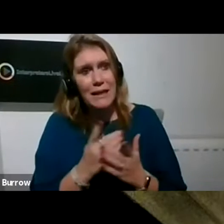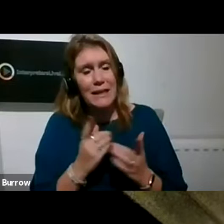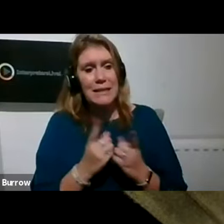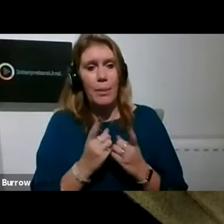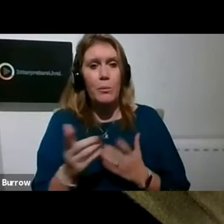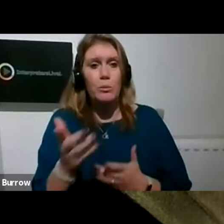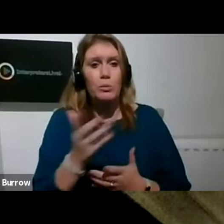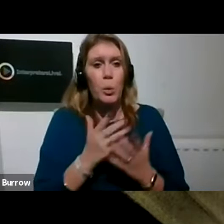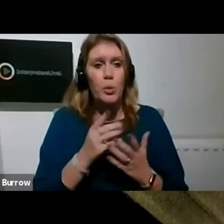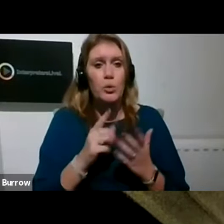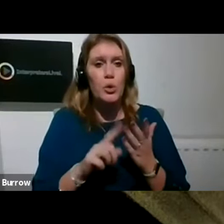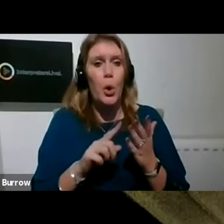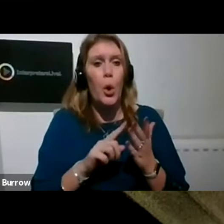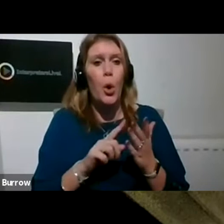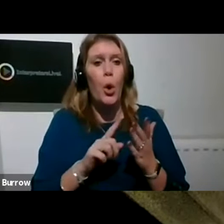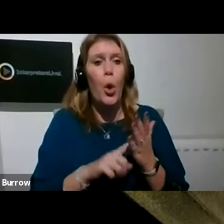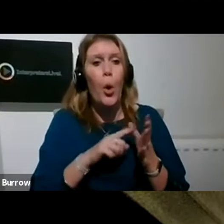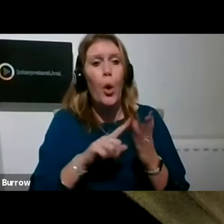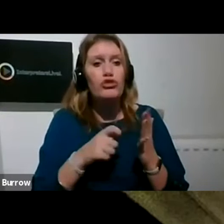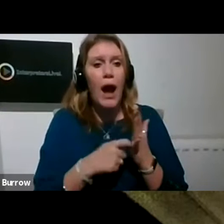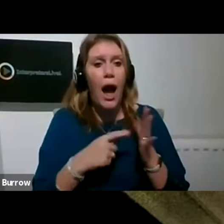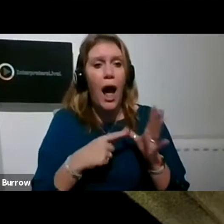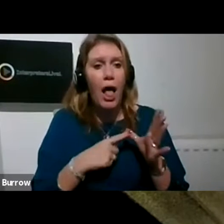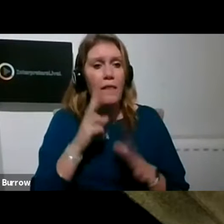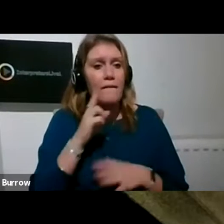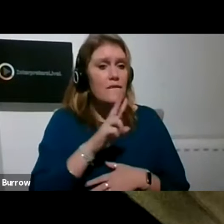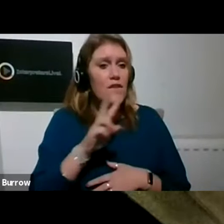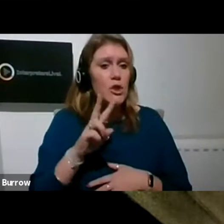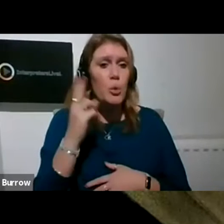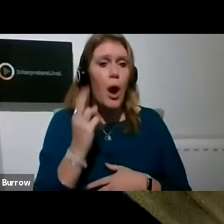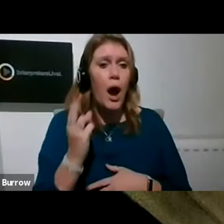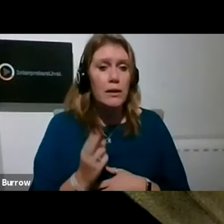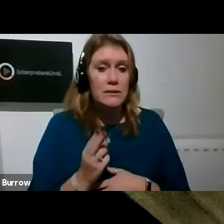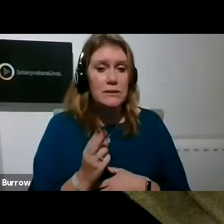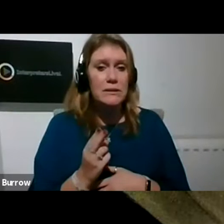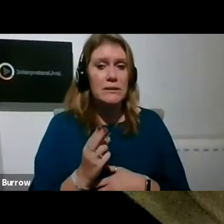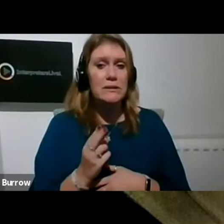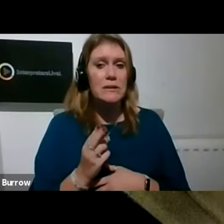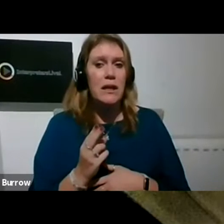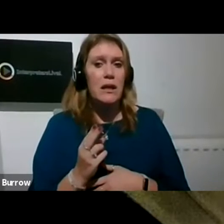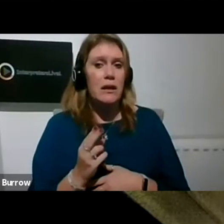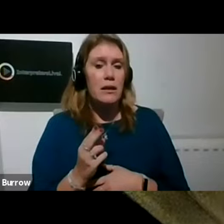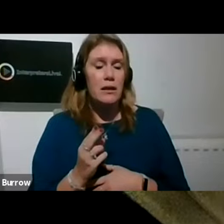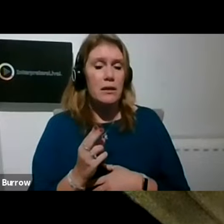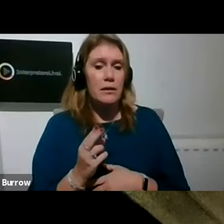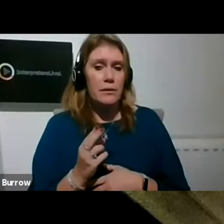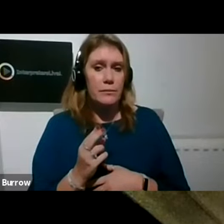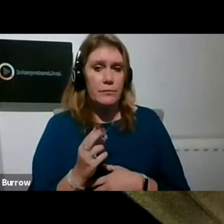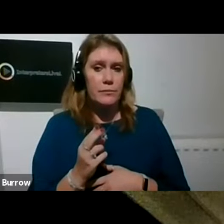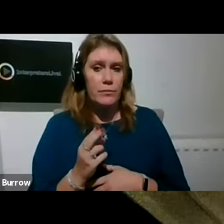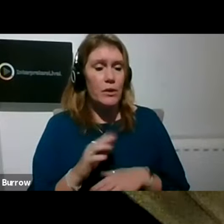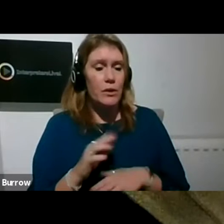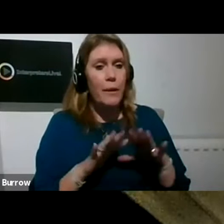visual artist, about. So there's a lot of it's not all sort of black and white and